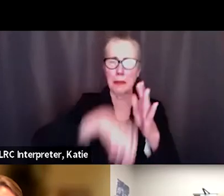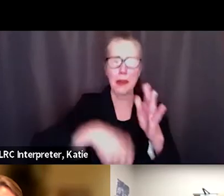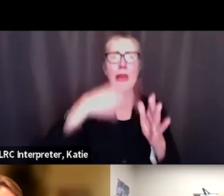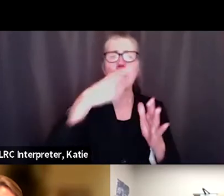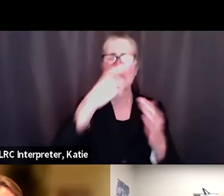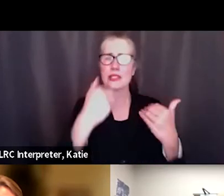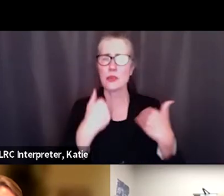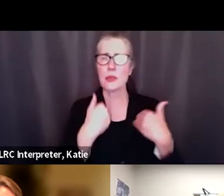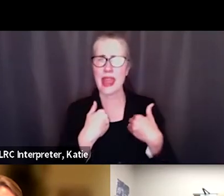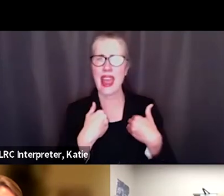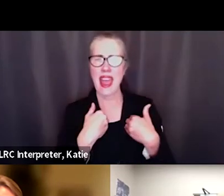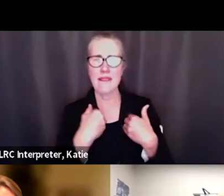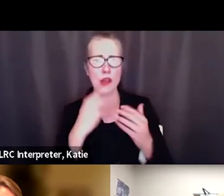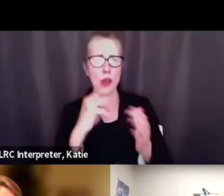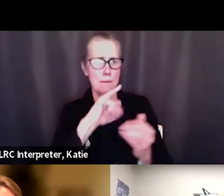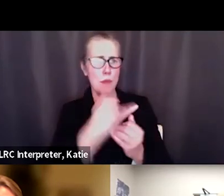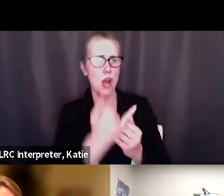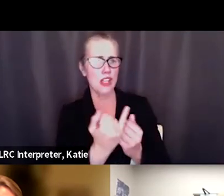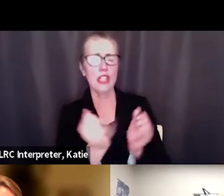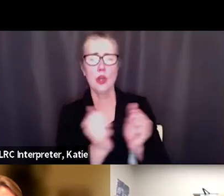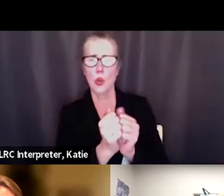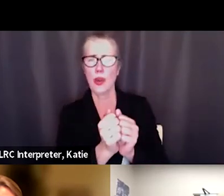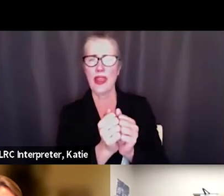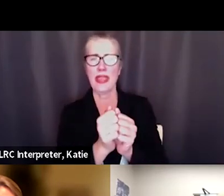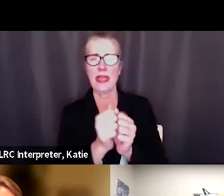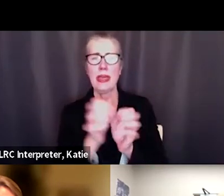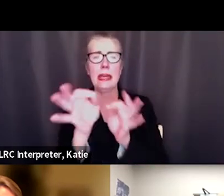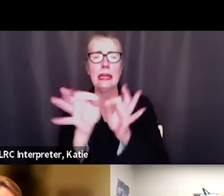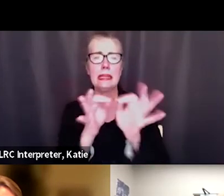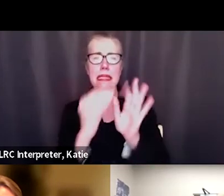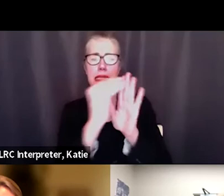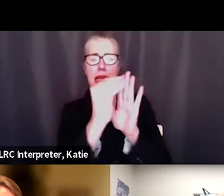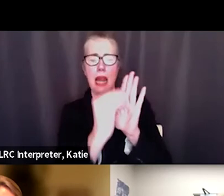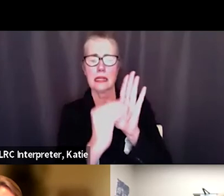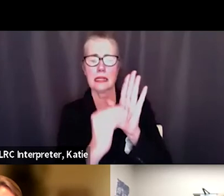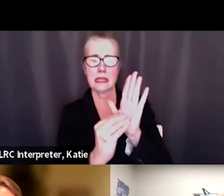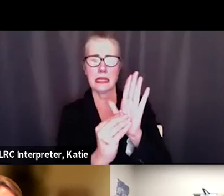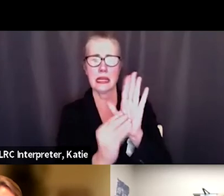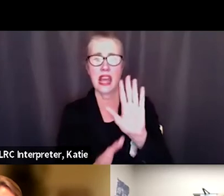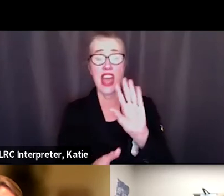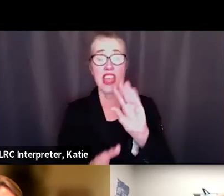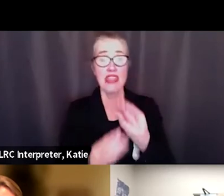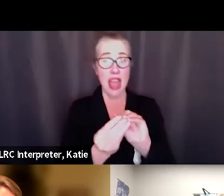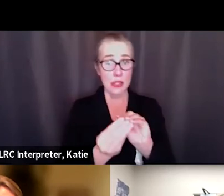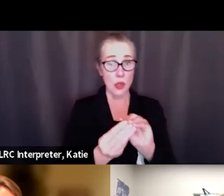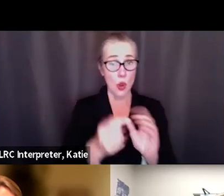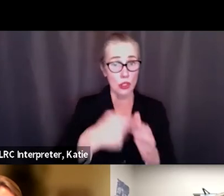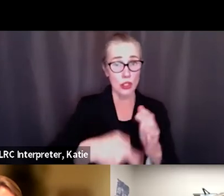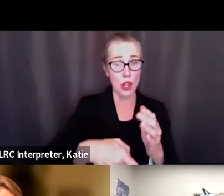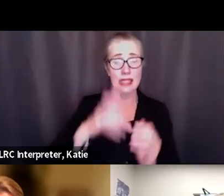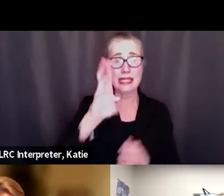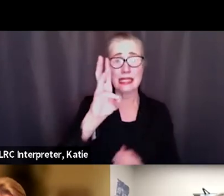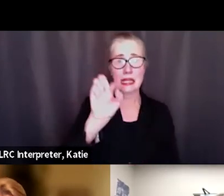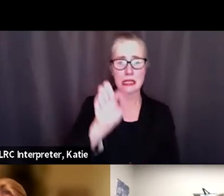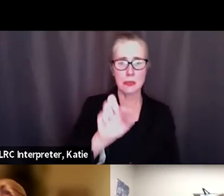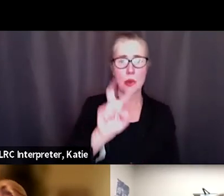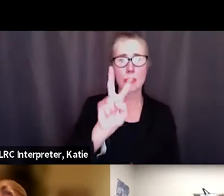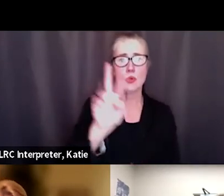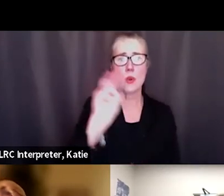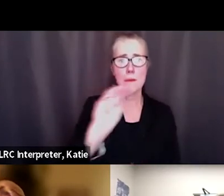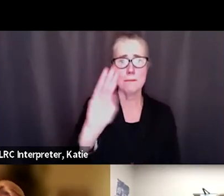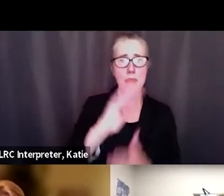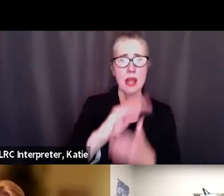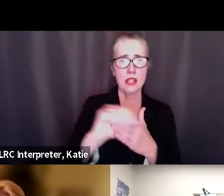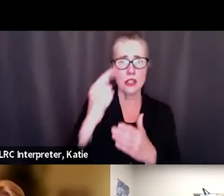slide please which totals about 6.2 million dollars for the building